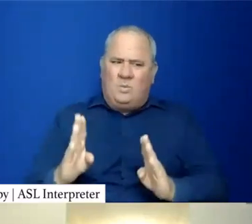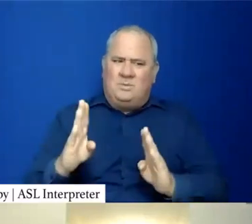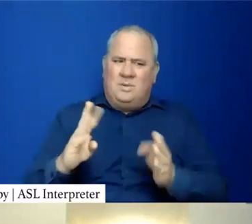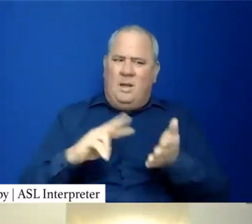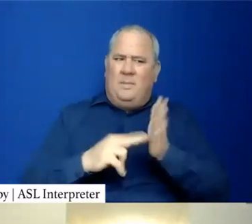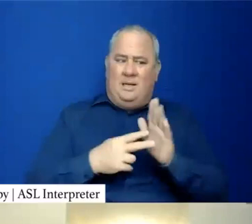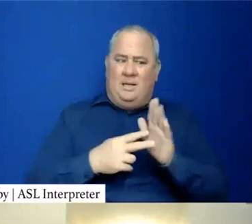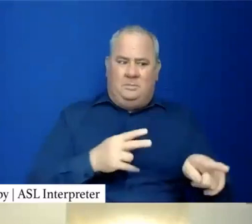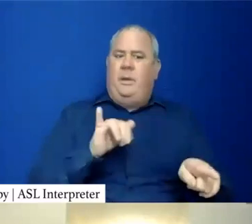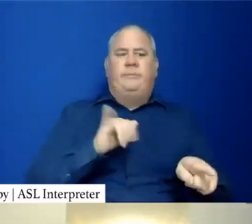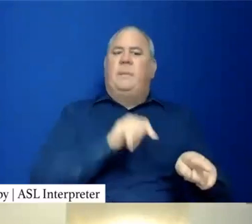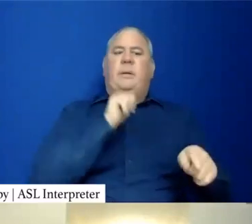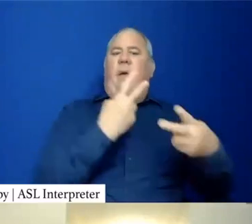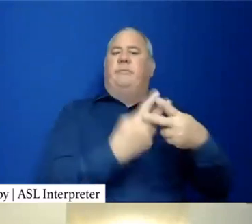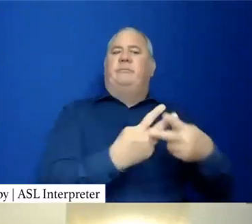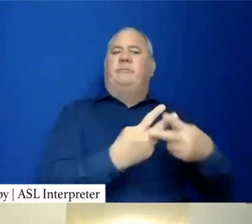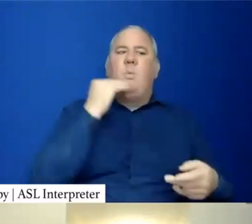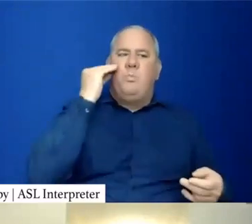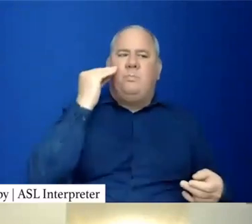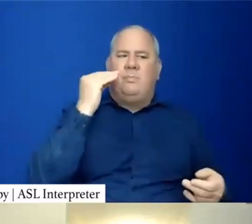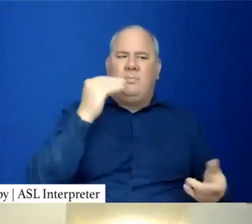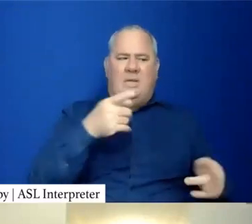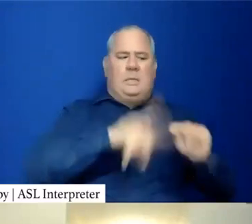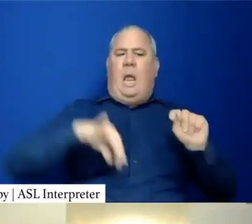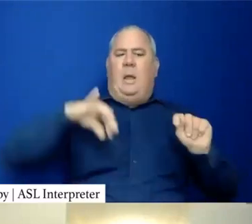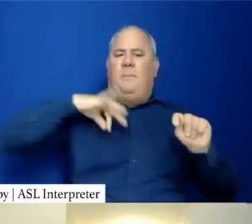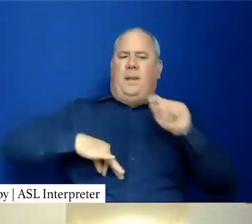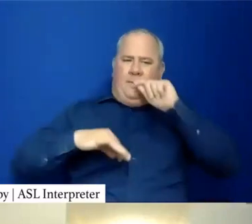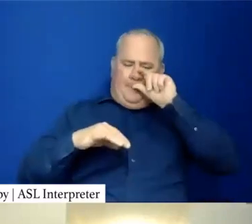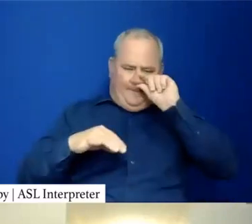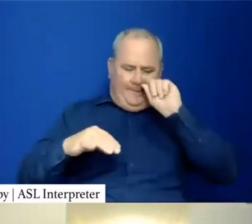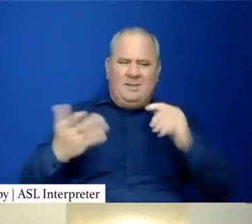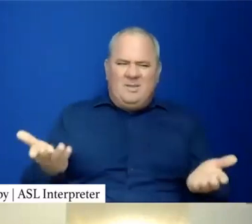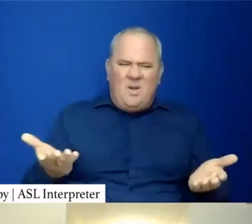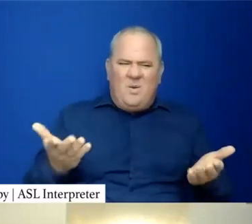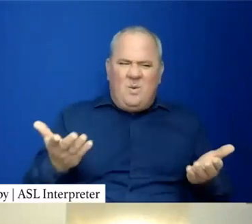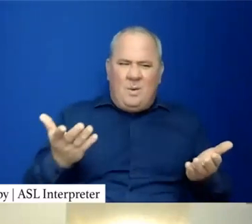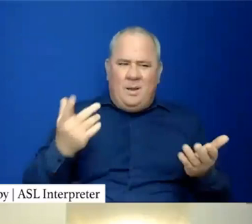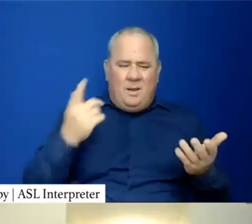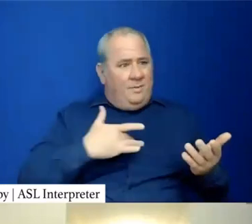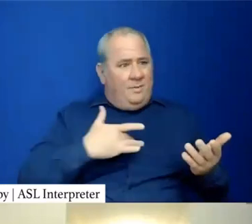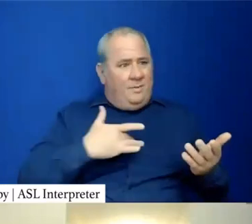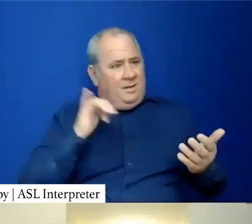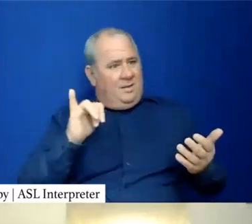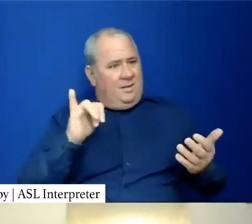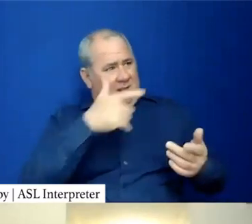enough to benefit from it. Like, that's why we have so many power wheelchairs that don't function in the